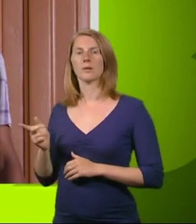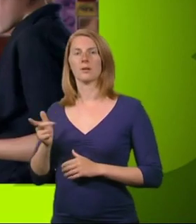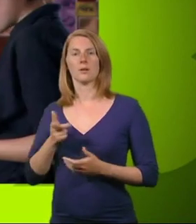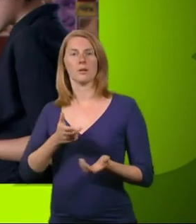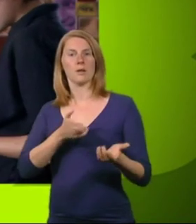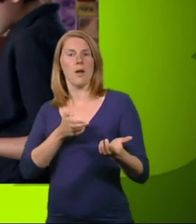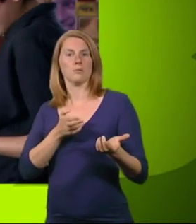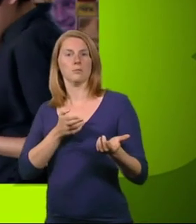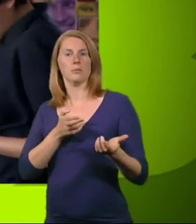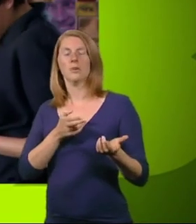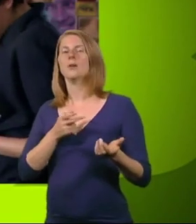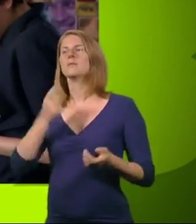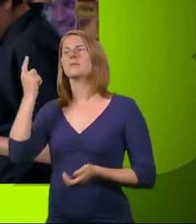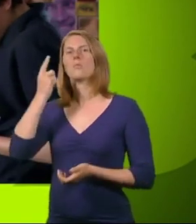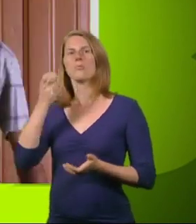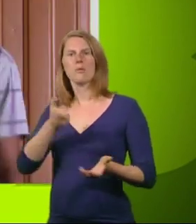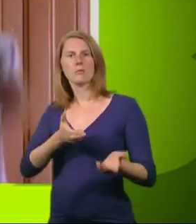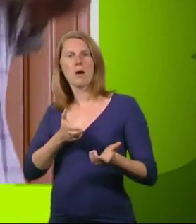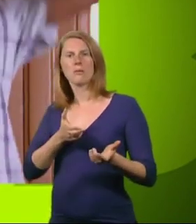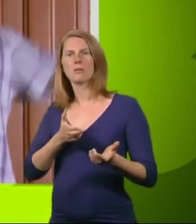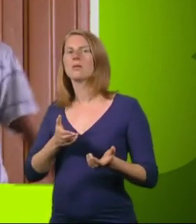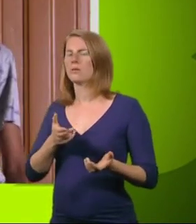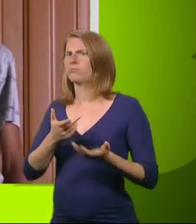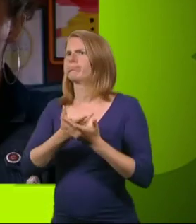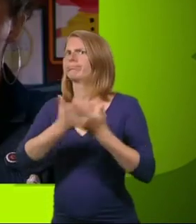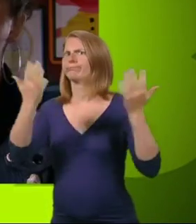A gun. It was someone with a gun. I only bomb purple.